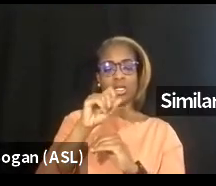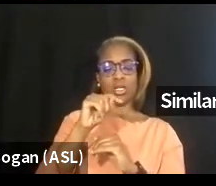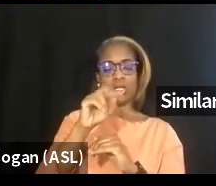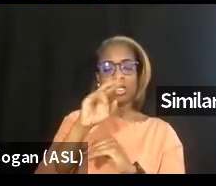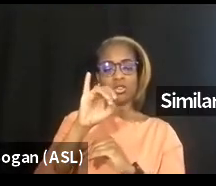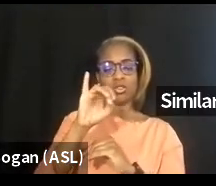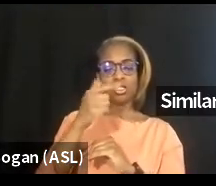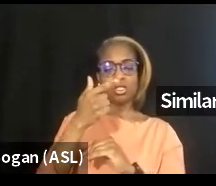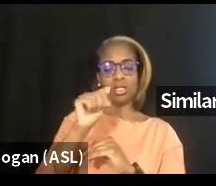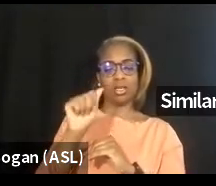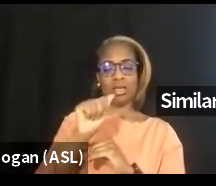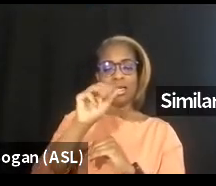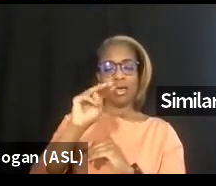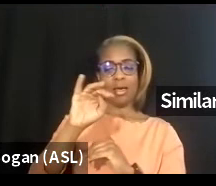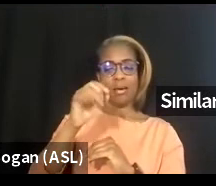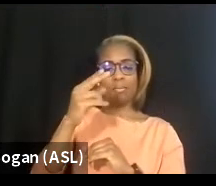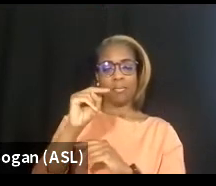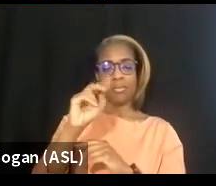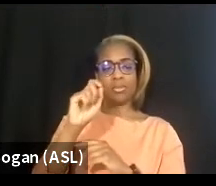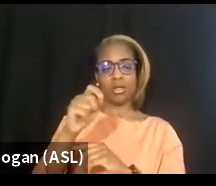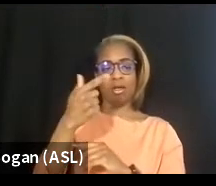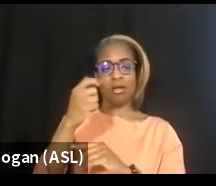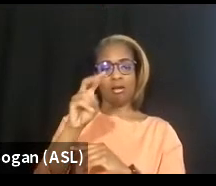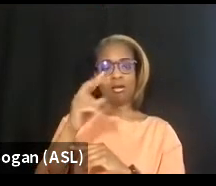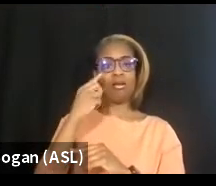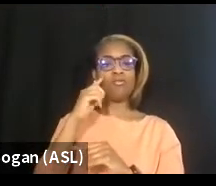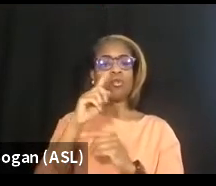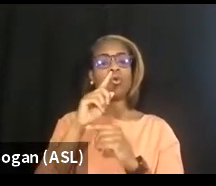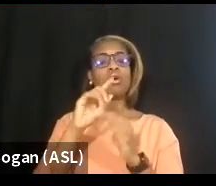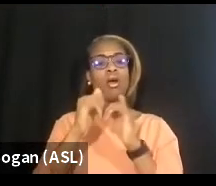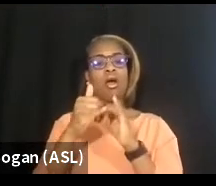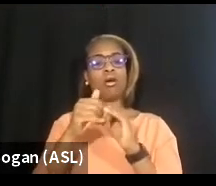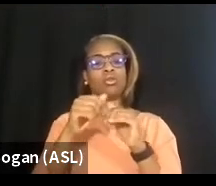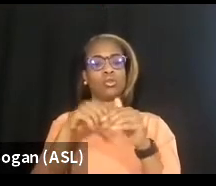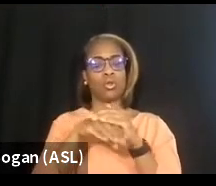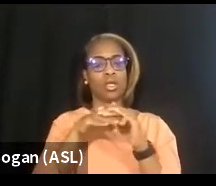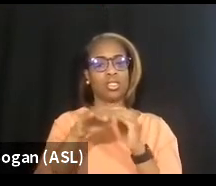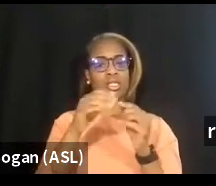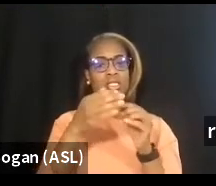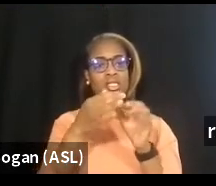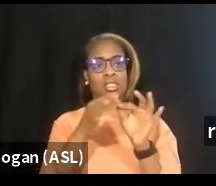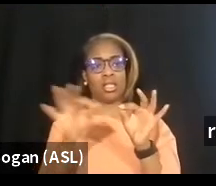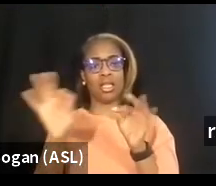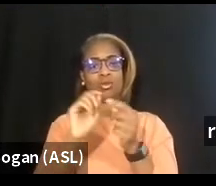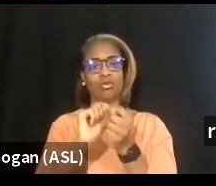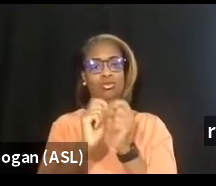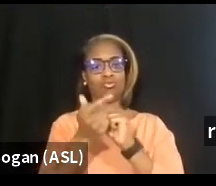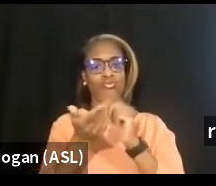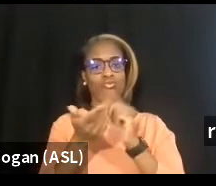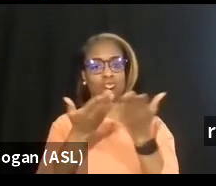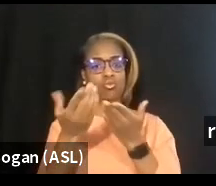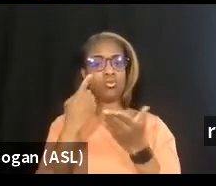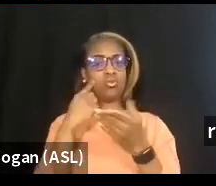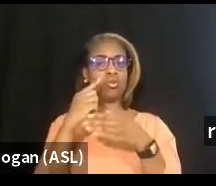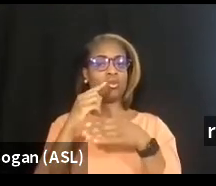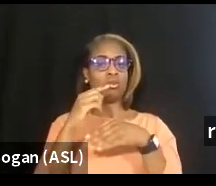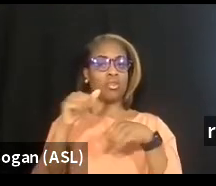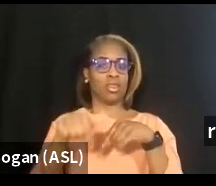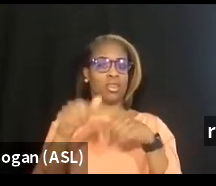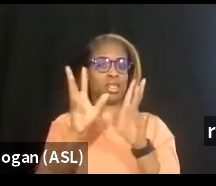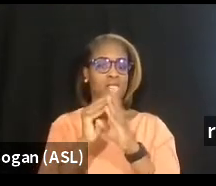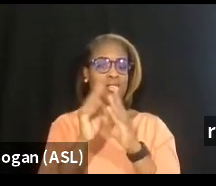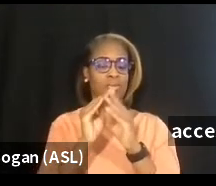redistricting@michigan.gov for details on how to access language translation services available for this meeting.